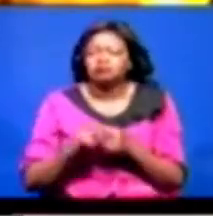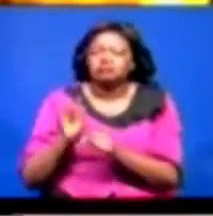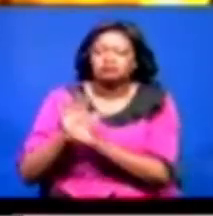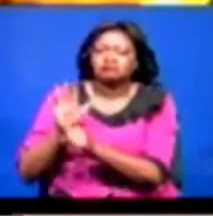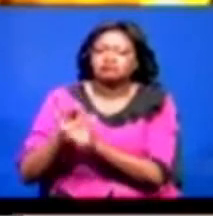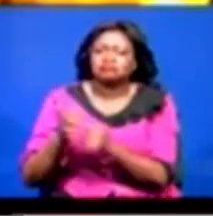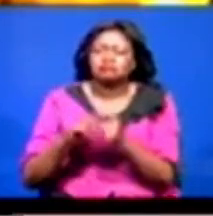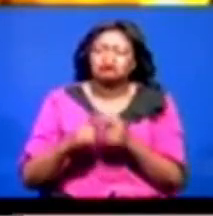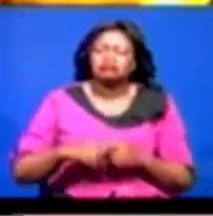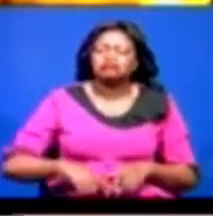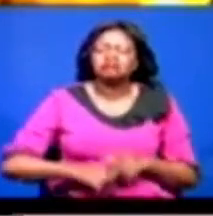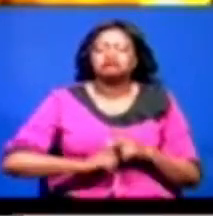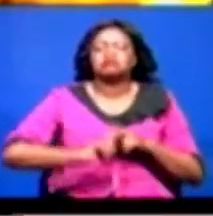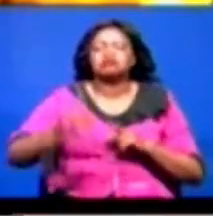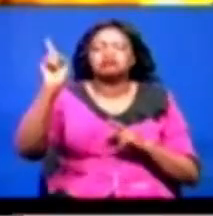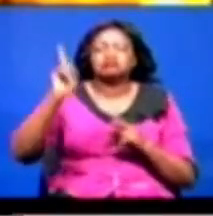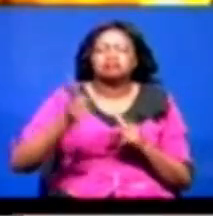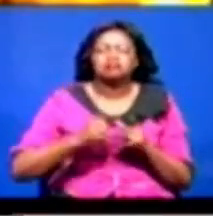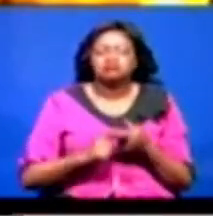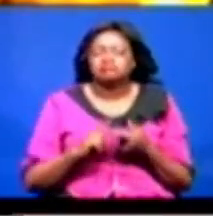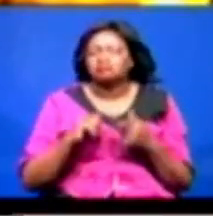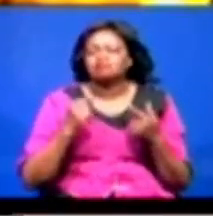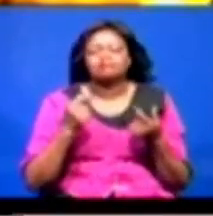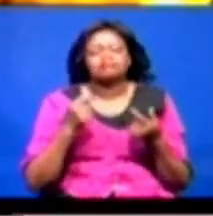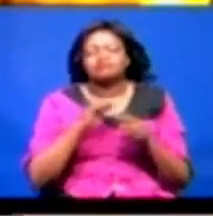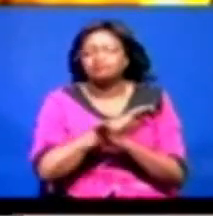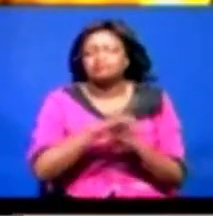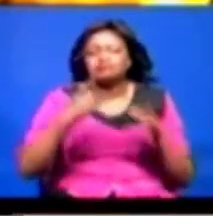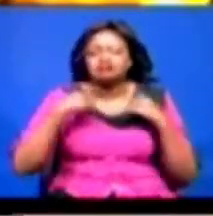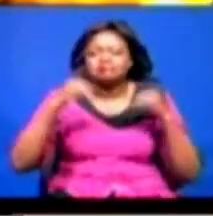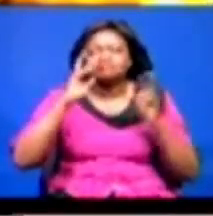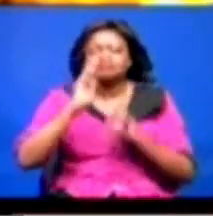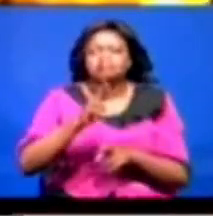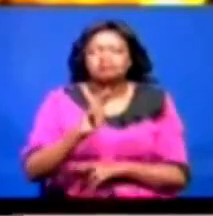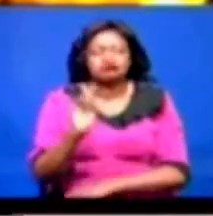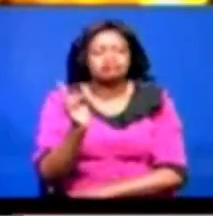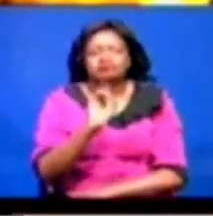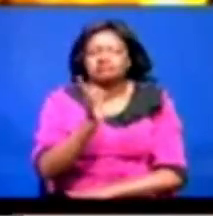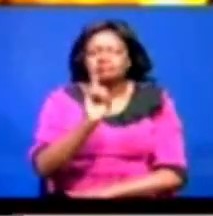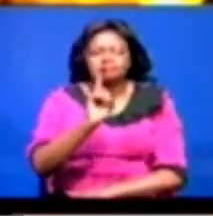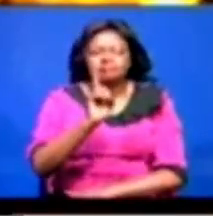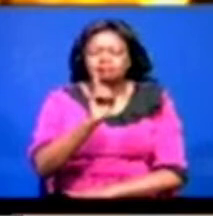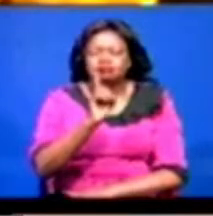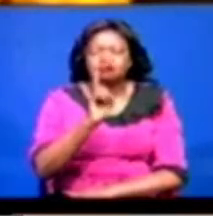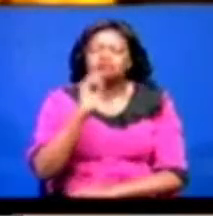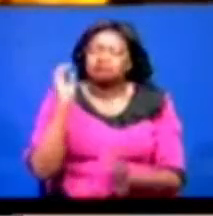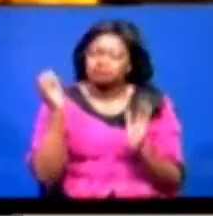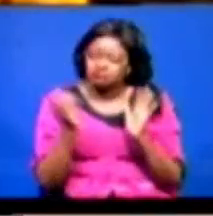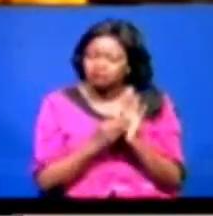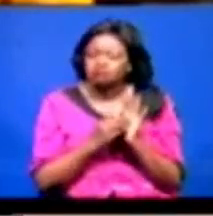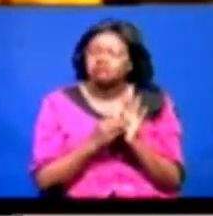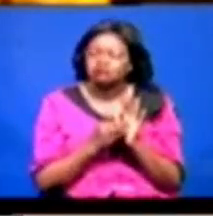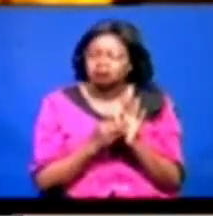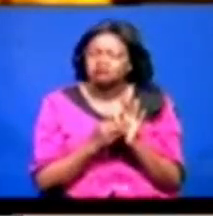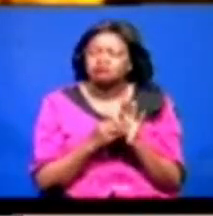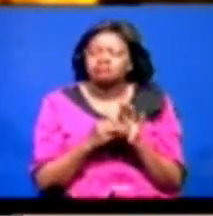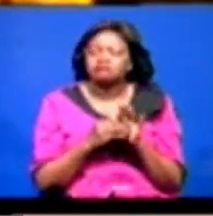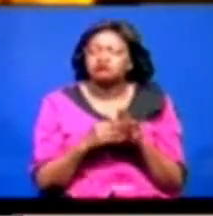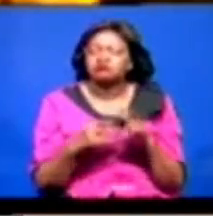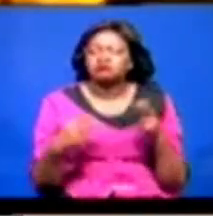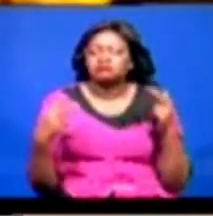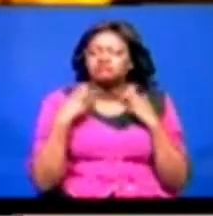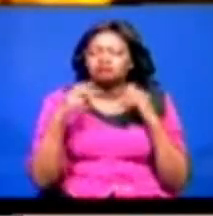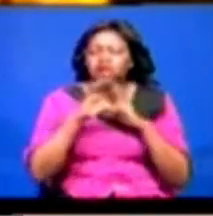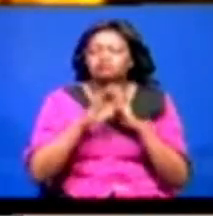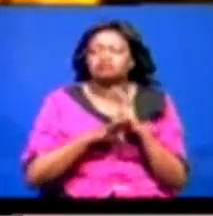walk away, and therefore there will be no declaration of a result. That is capturing the Constitution. It is ensuring